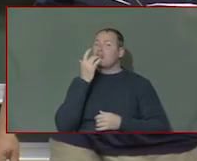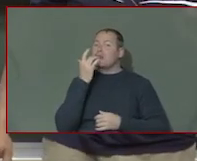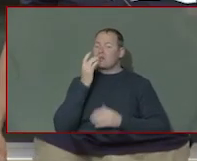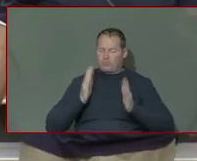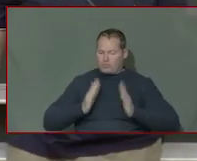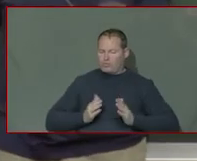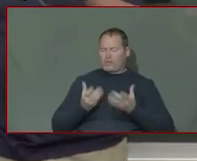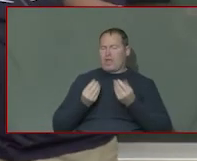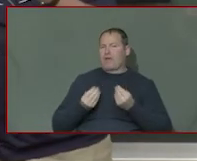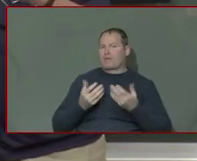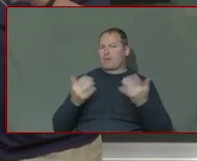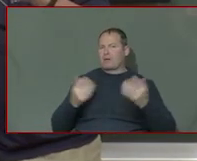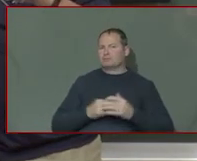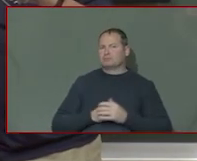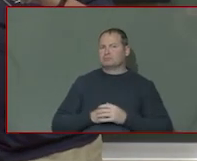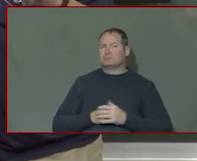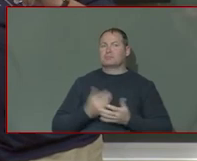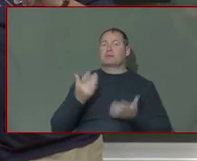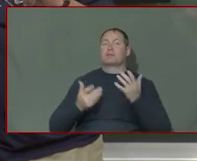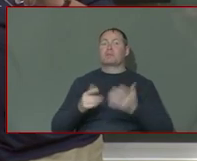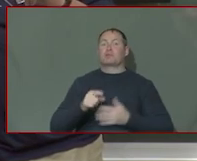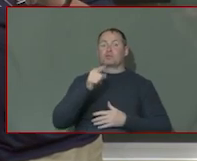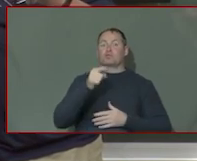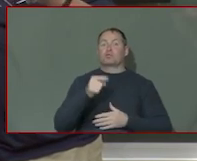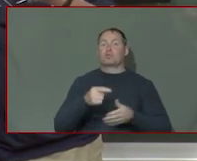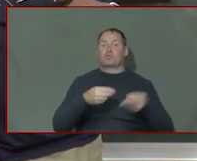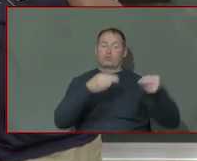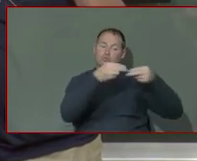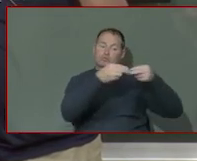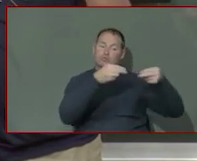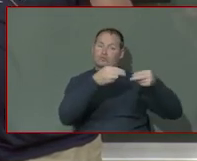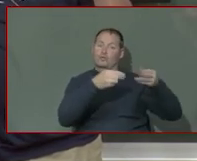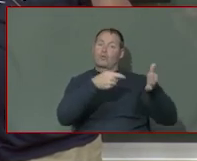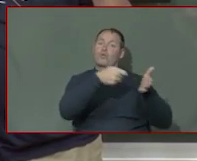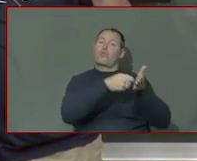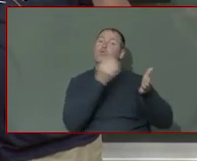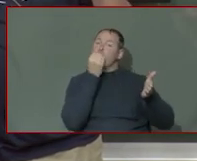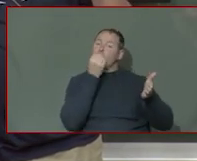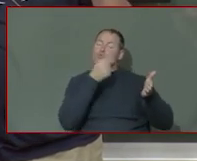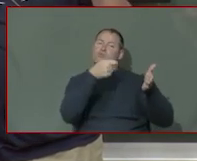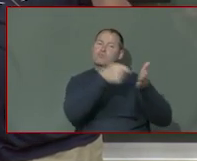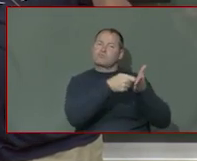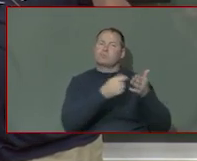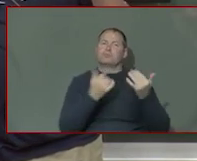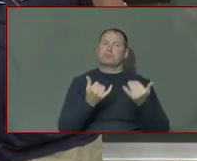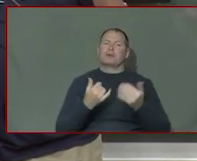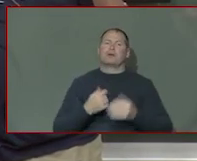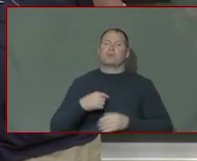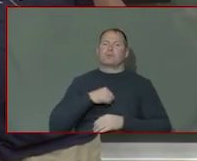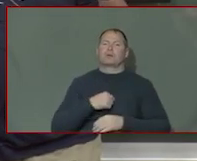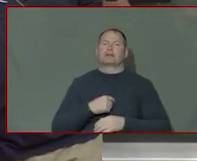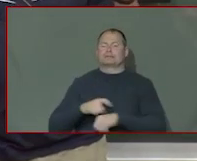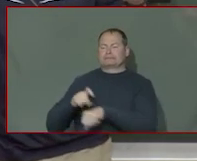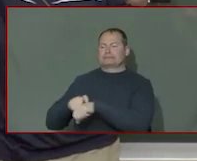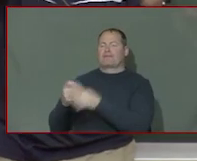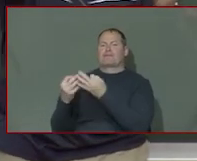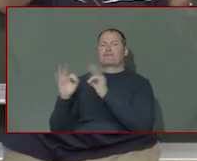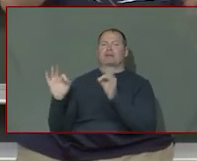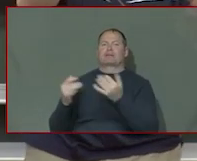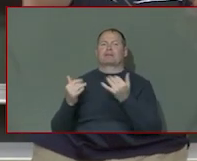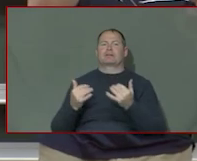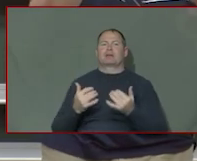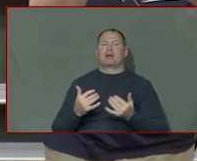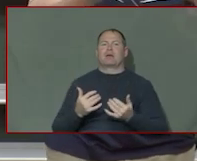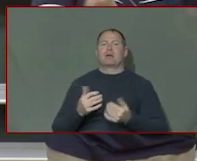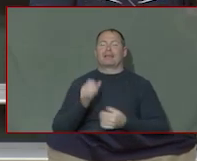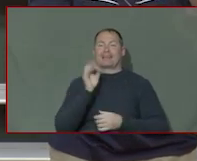body. Now, let's say you went to cafeteria. Now, when you had a free period, and by mistake you added too